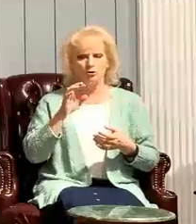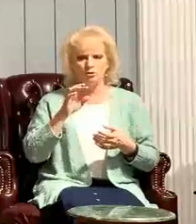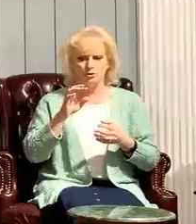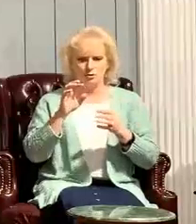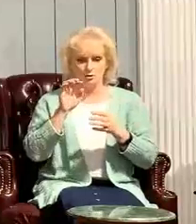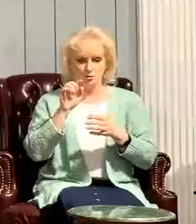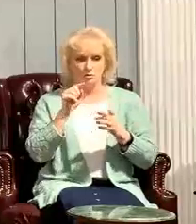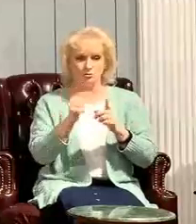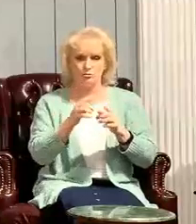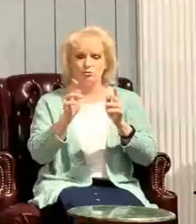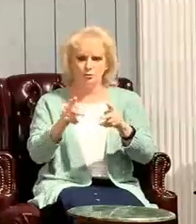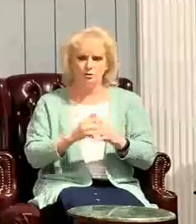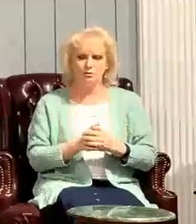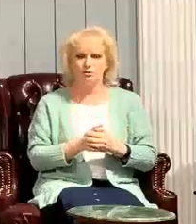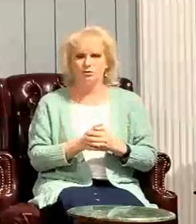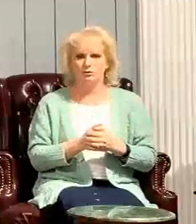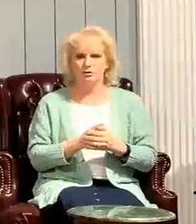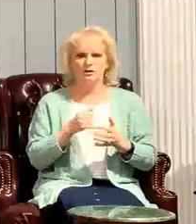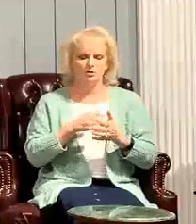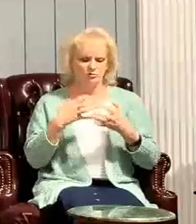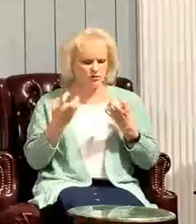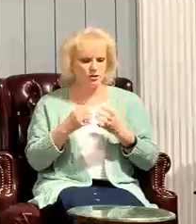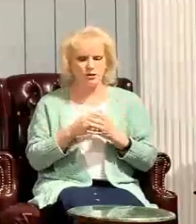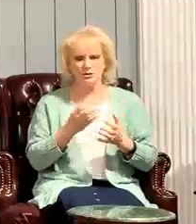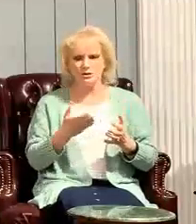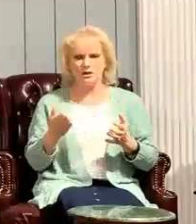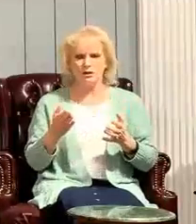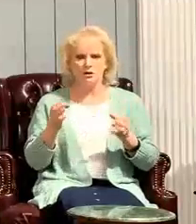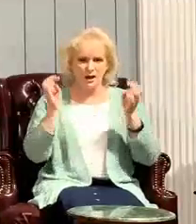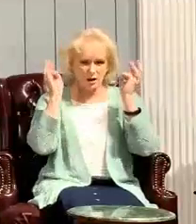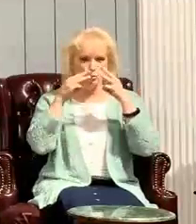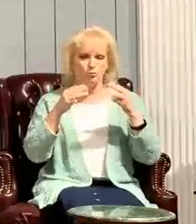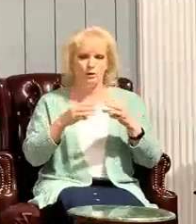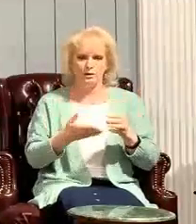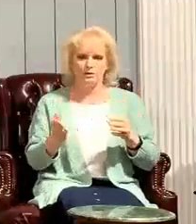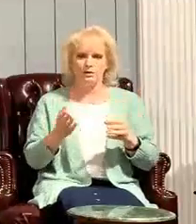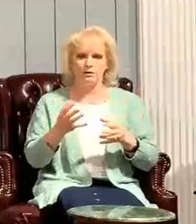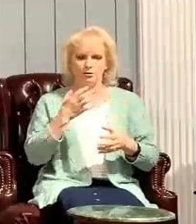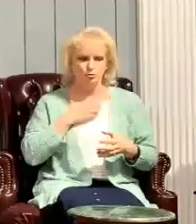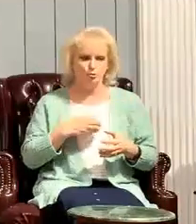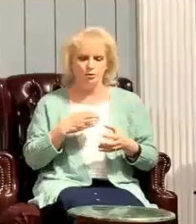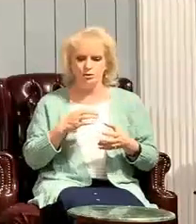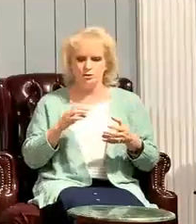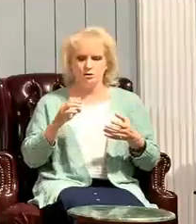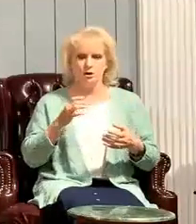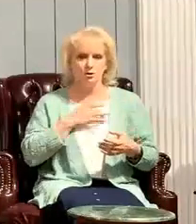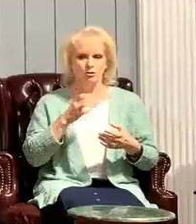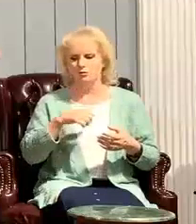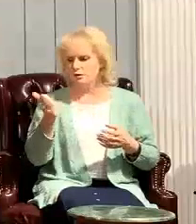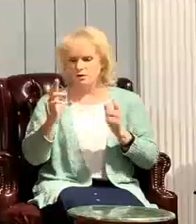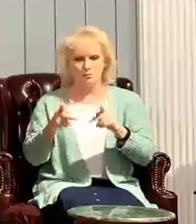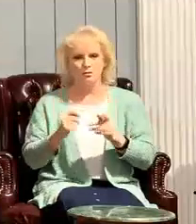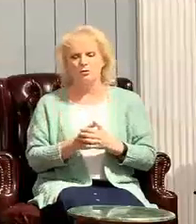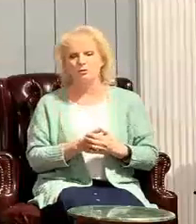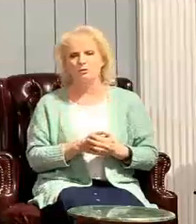you want them to be hurt, it's a vicious thing, wicked thing, to wish the hurt of another soul. So I'm getting